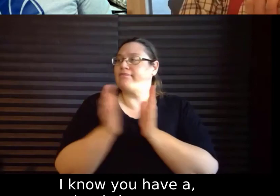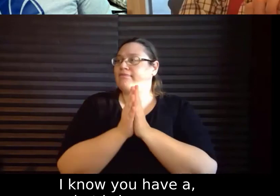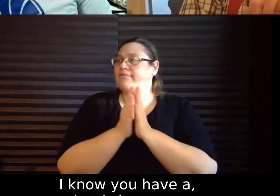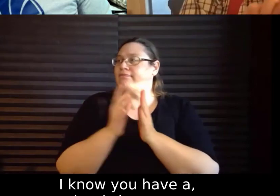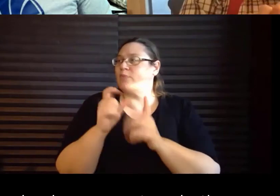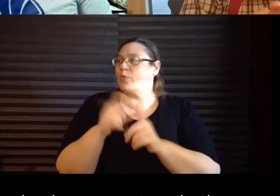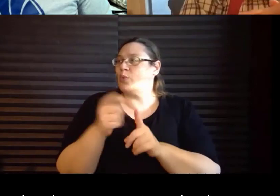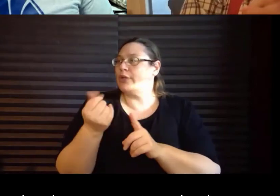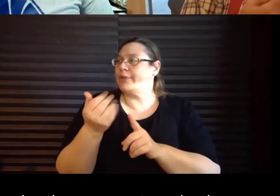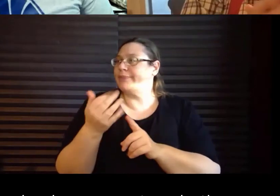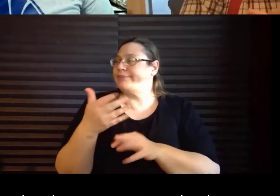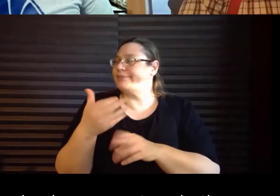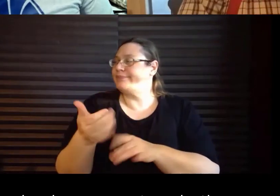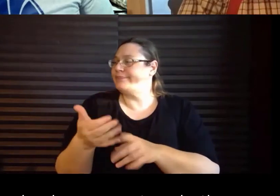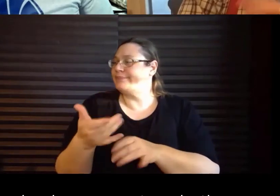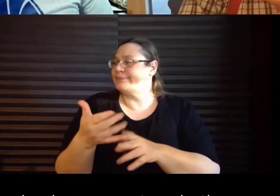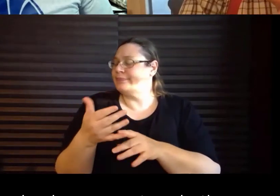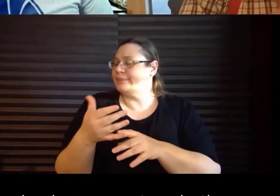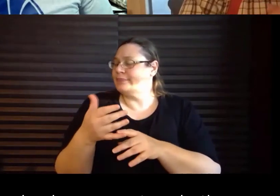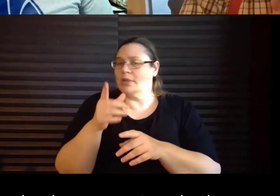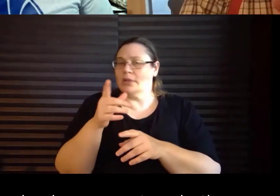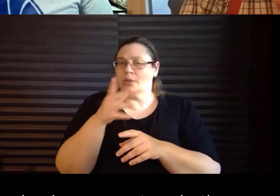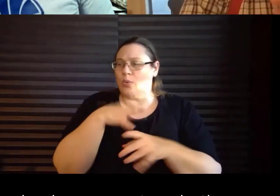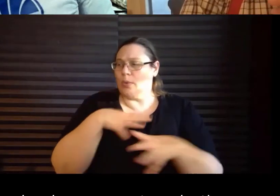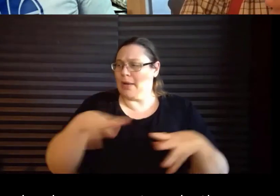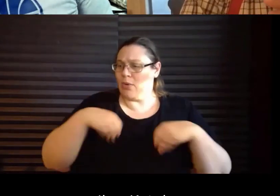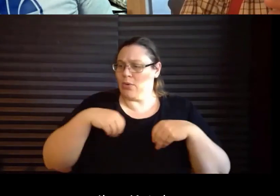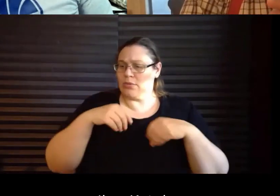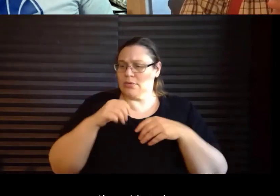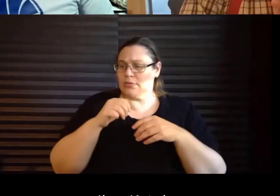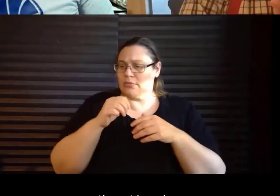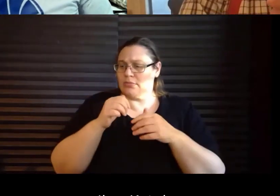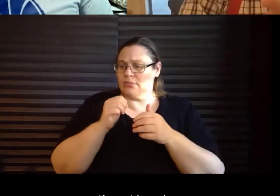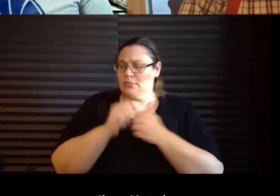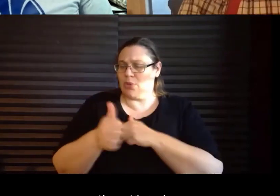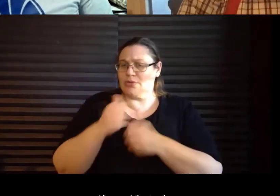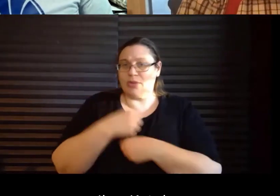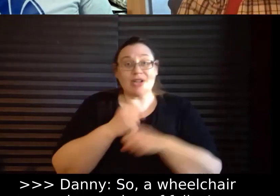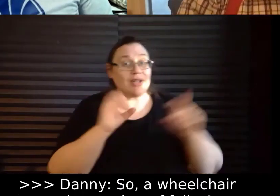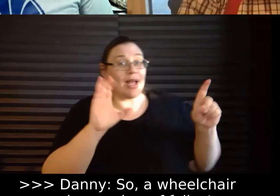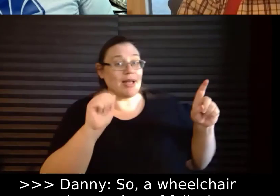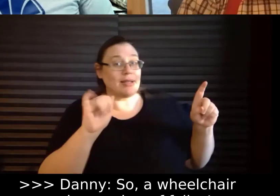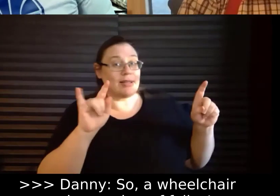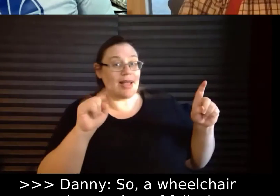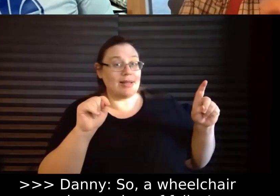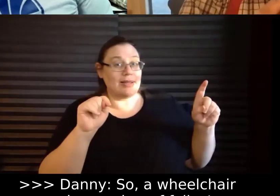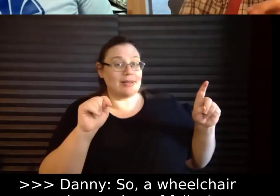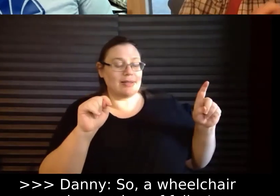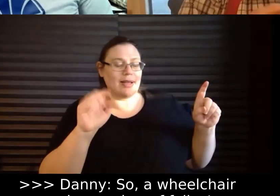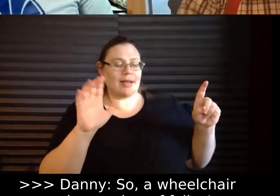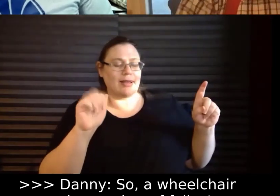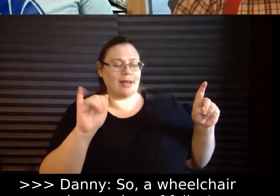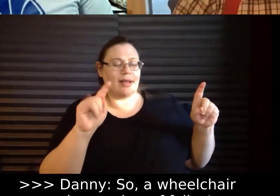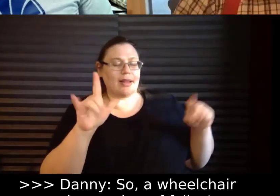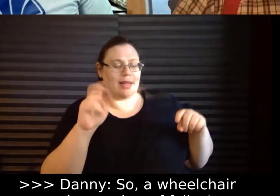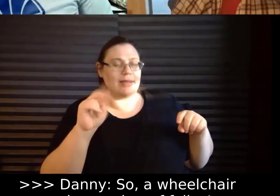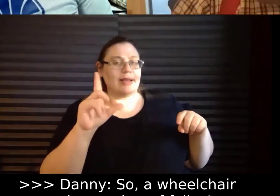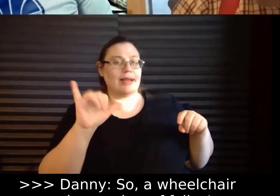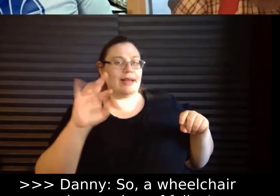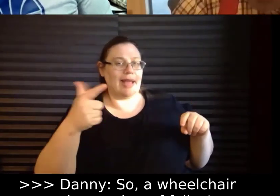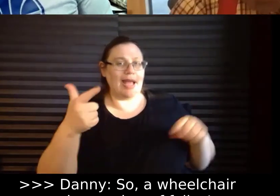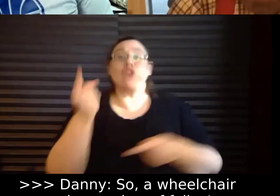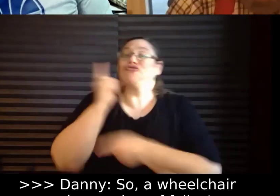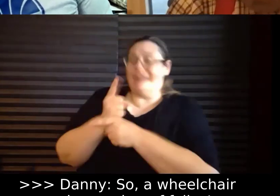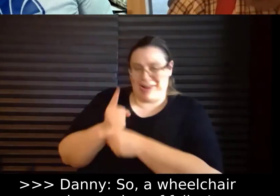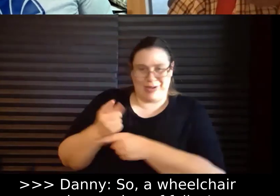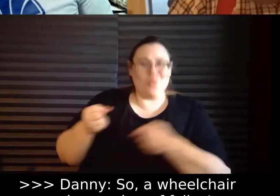what is her name? Who has her own post-production. Caitlin Yang. Caitlin Yang, right. So there's a wheelchair user as a post-production